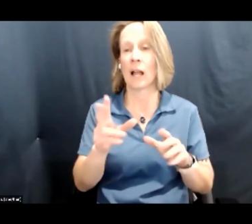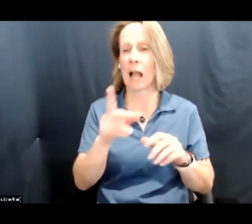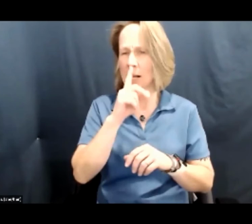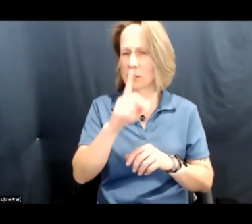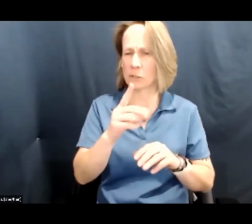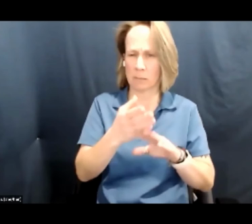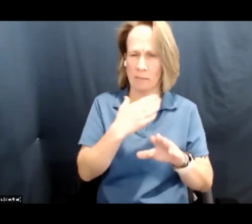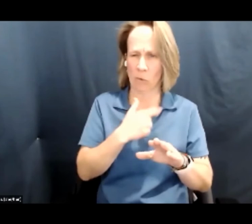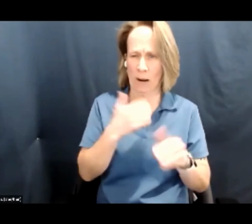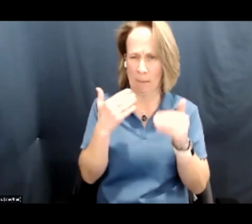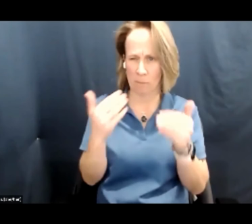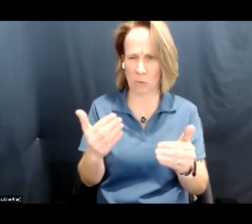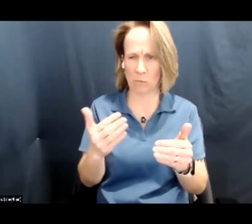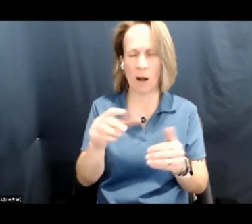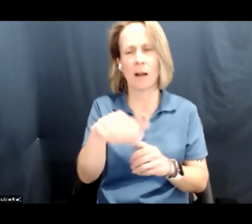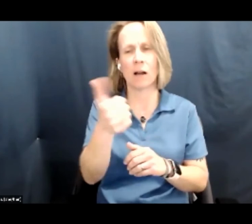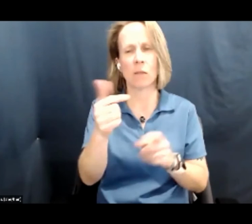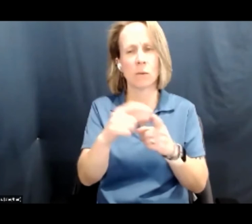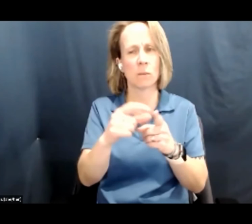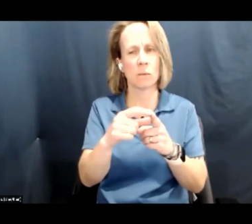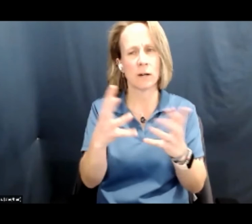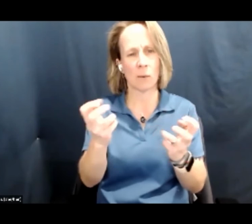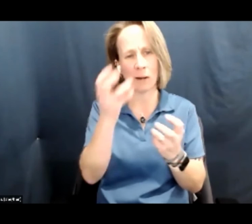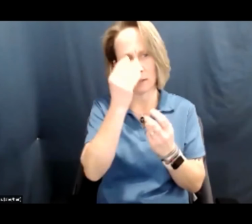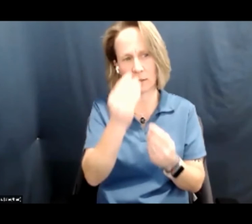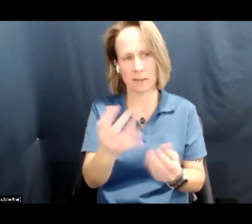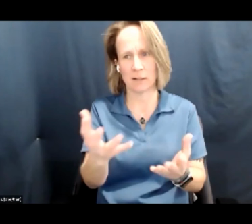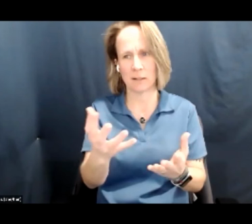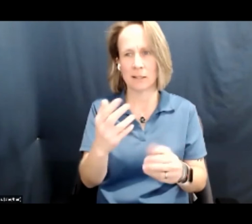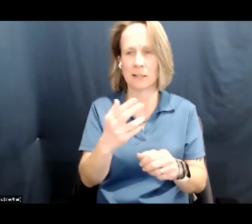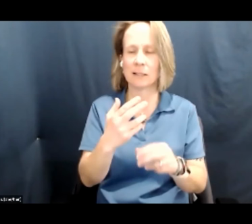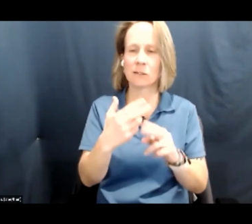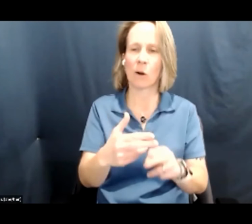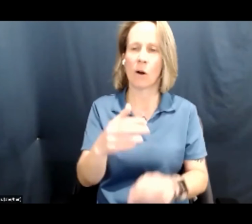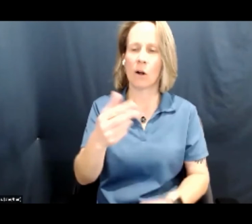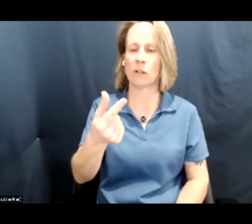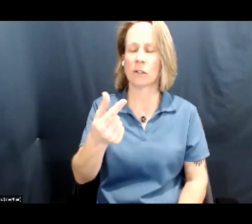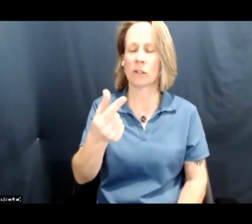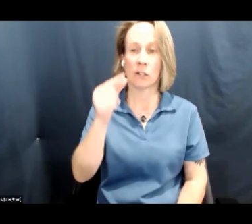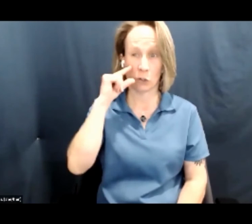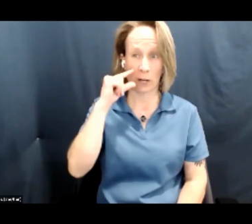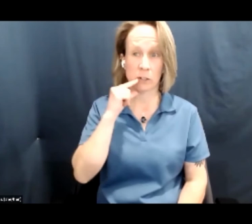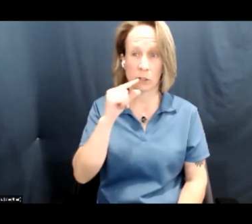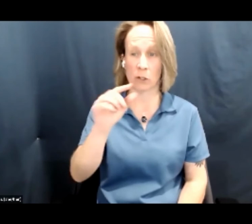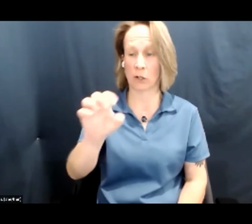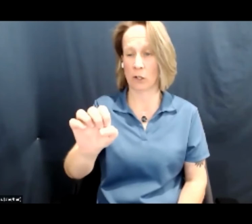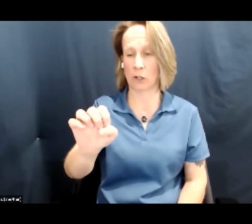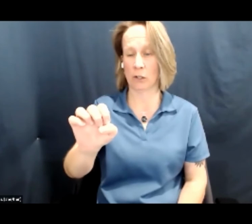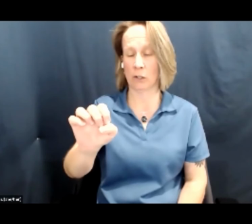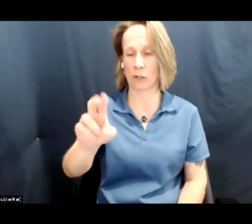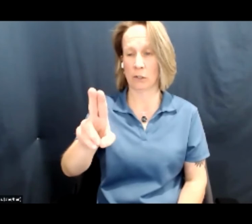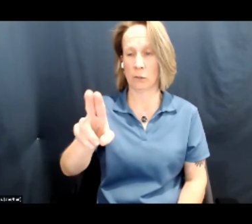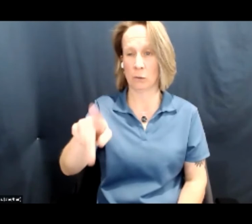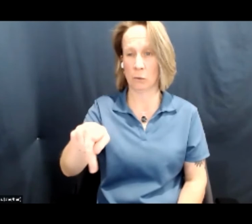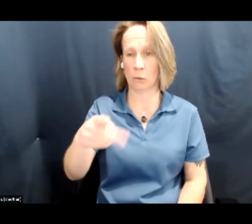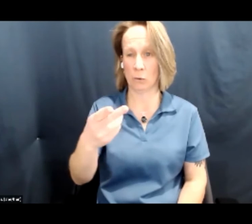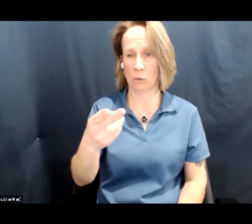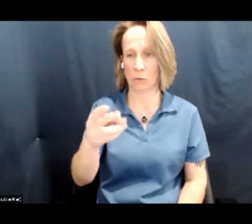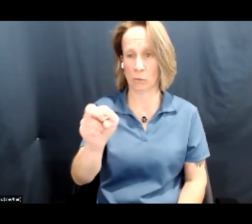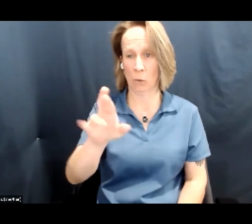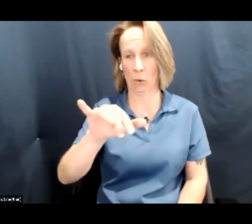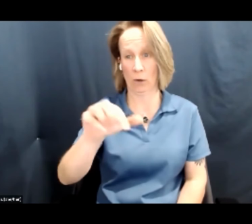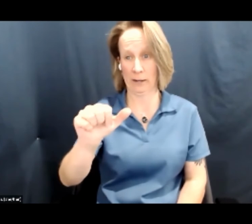there's another term I want to let you all know about, and it's called gender euphoria. So gender euphoria is when someone is